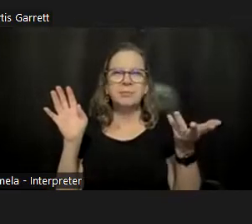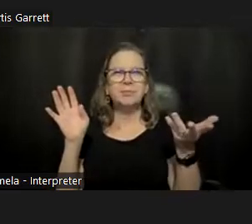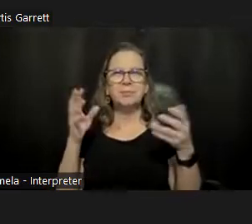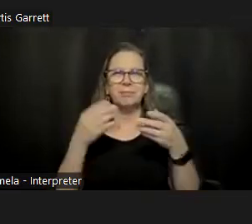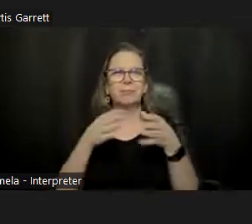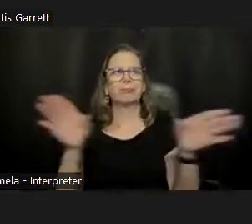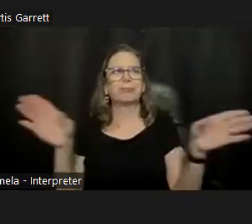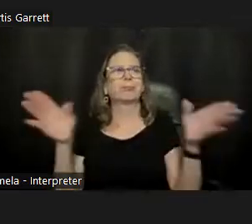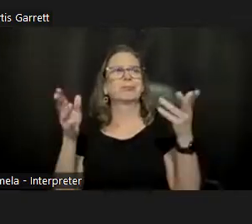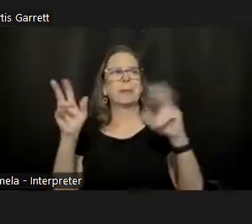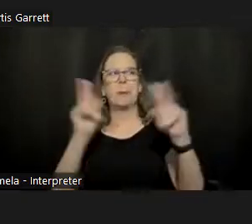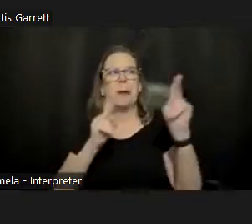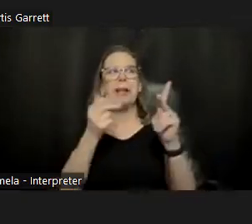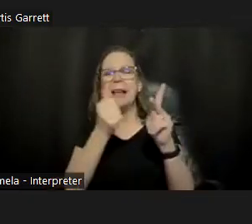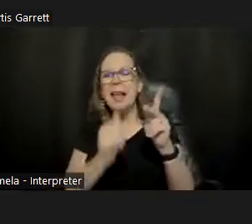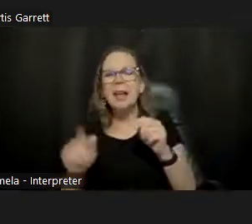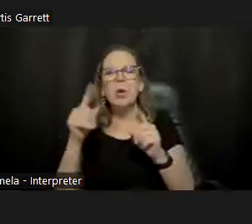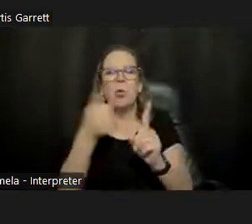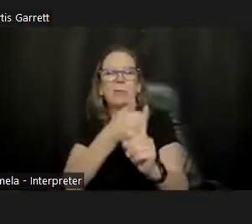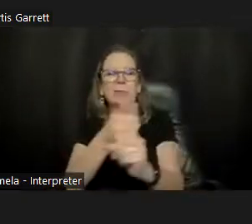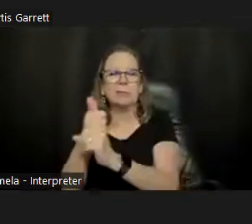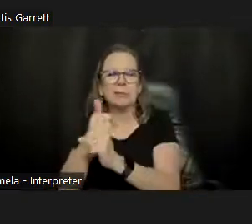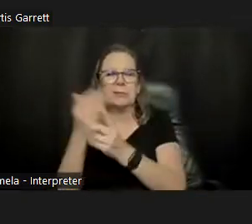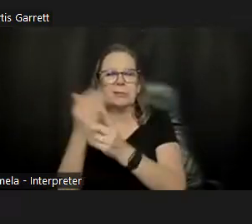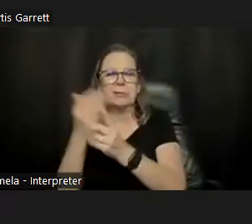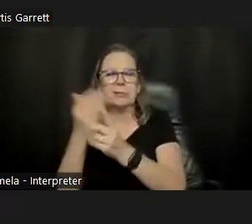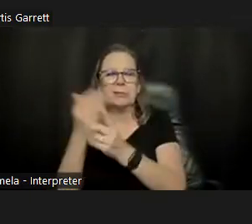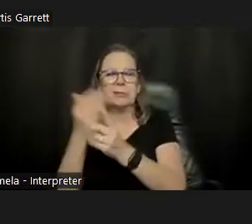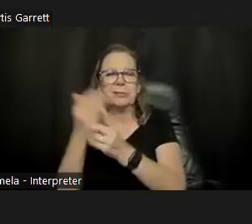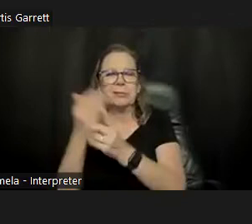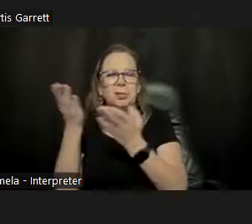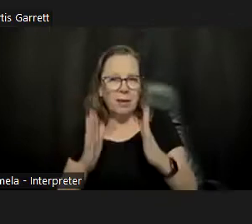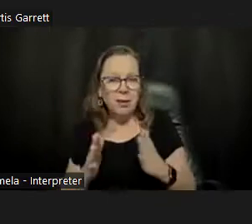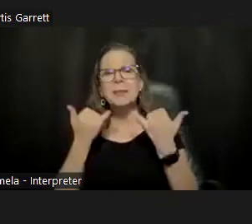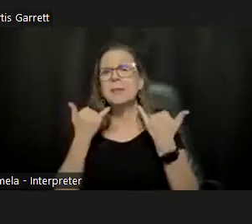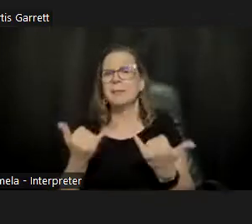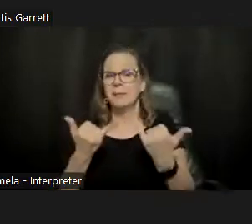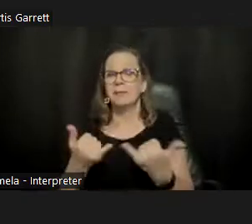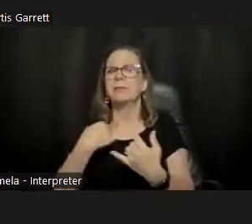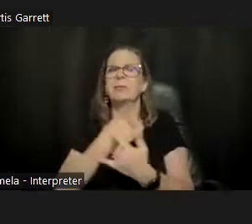population or anybody who's a service provider, but